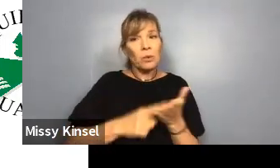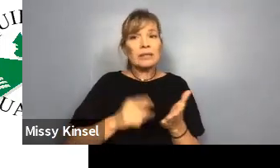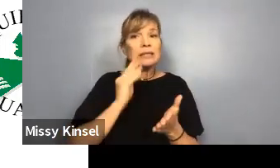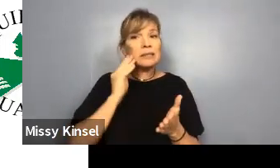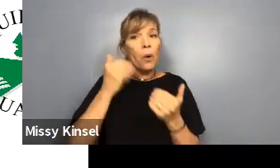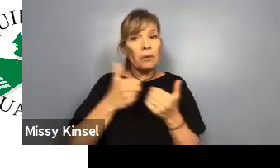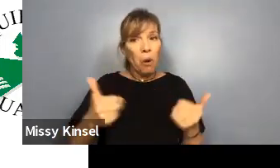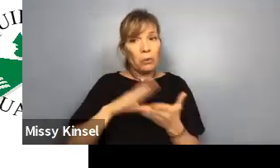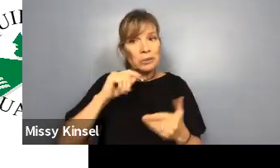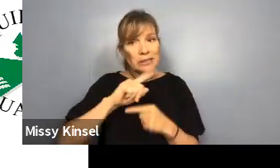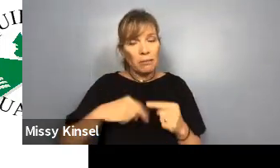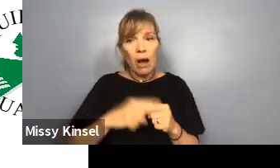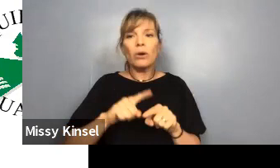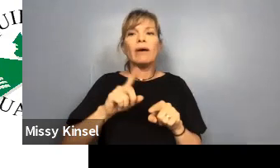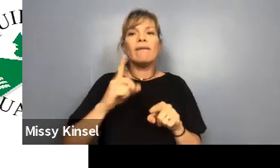So,